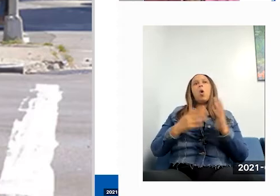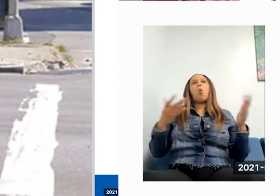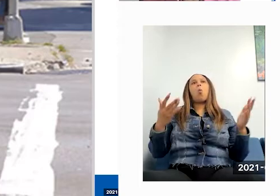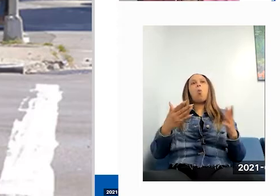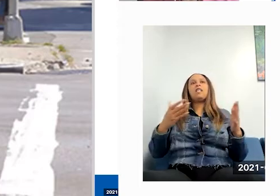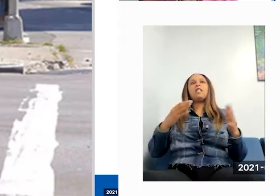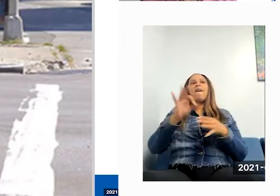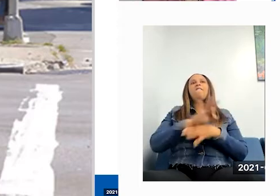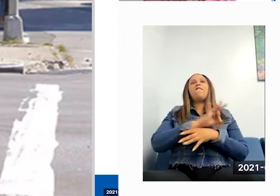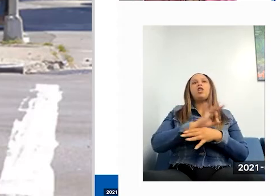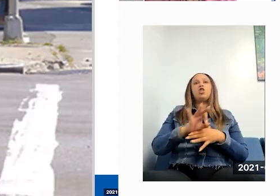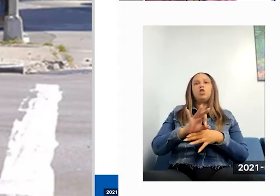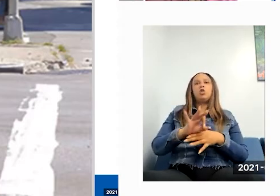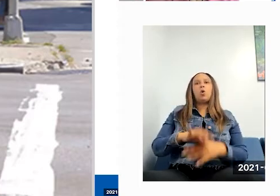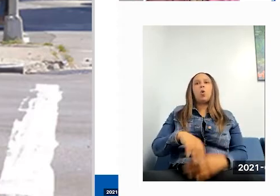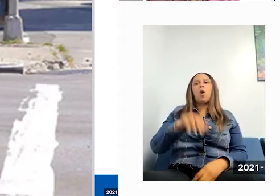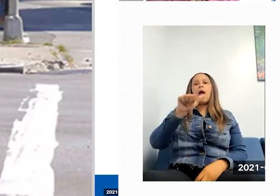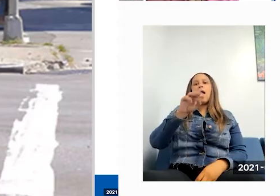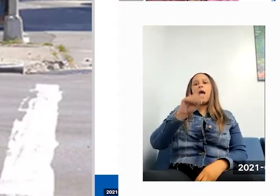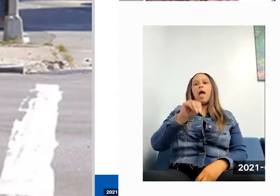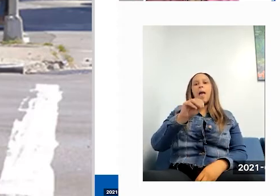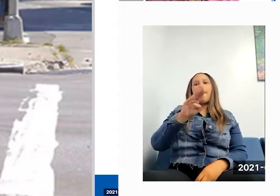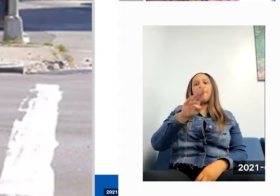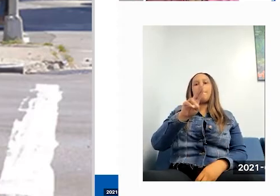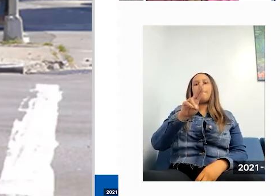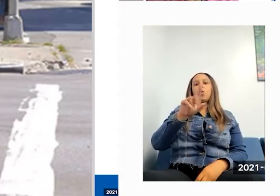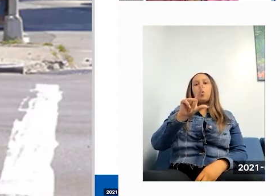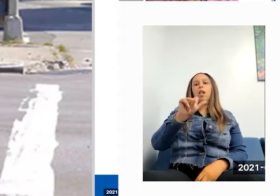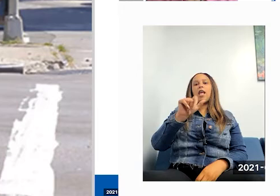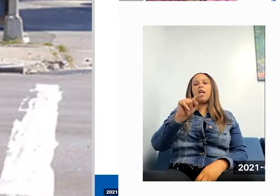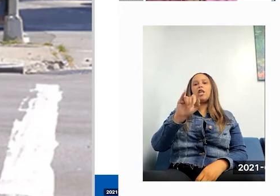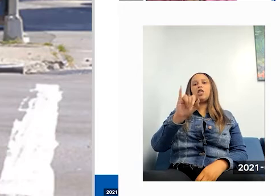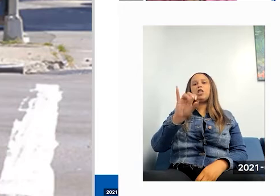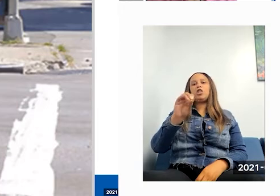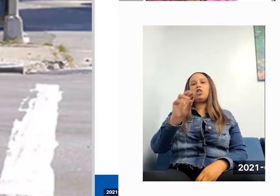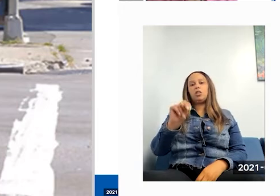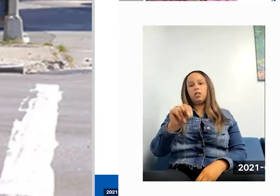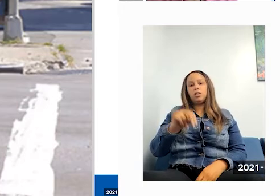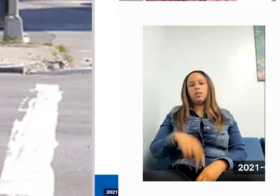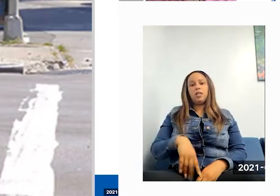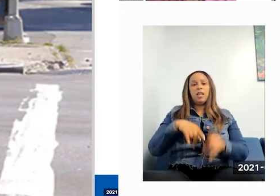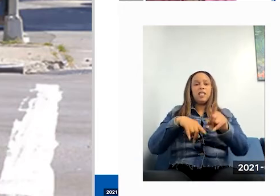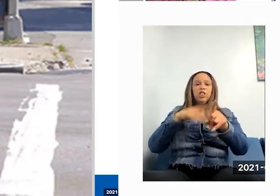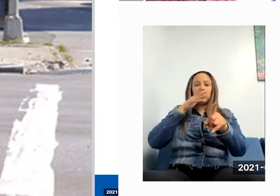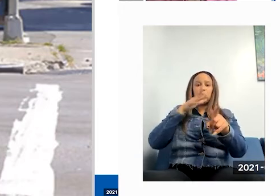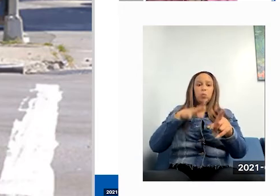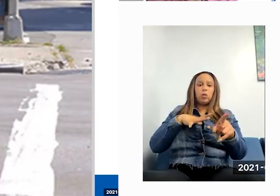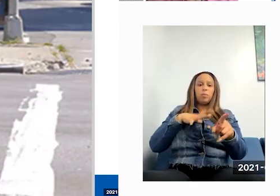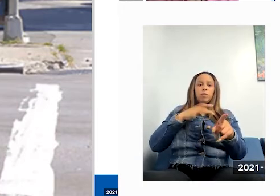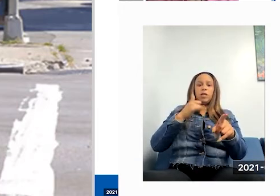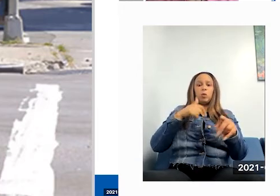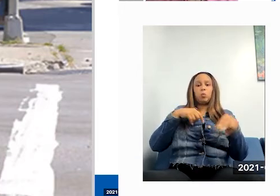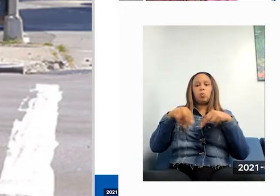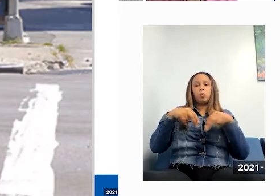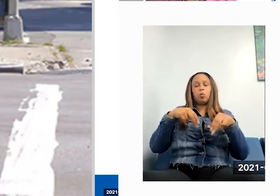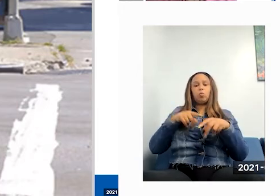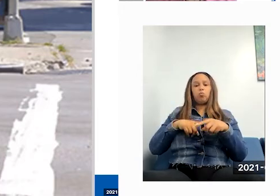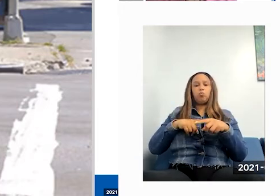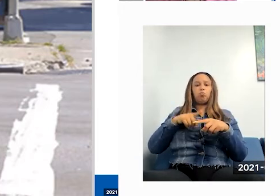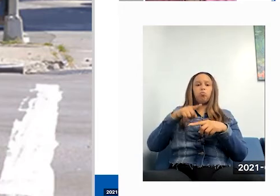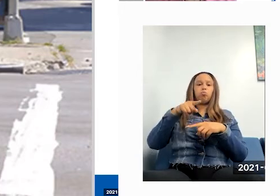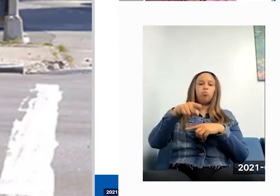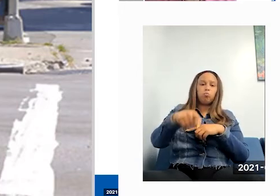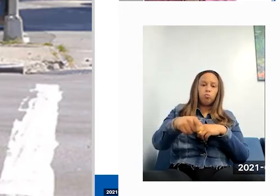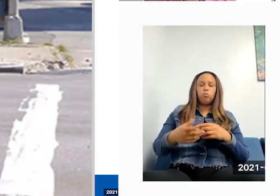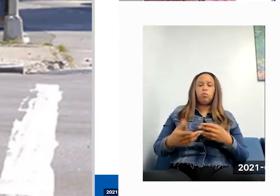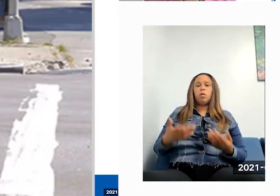ambulation. So clearly the woman crossing the street is using a walker, and this walker might be